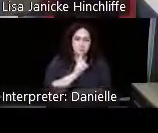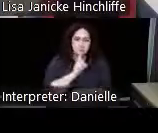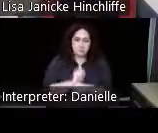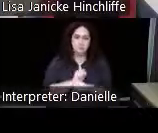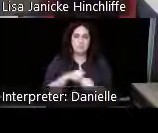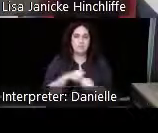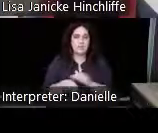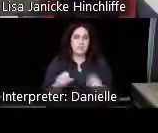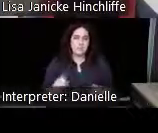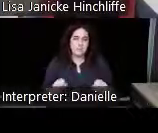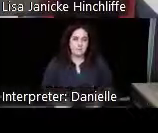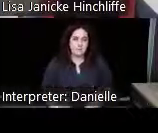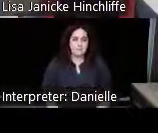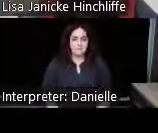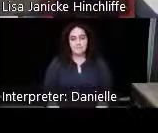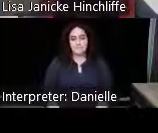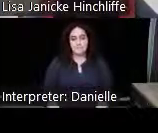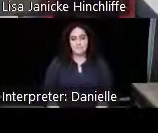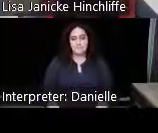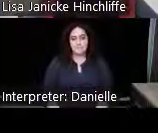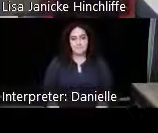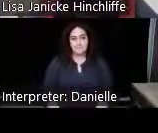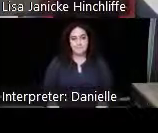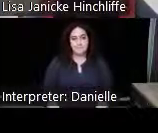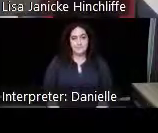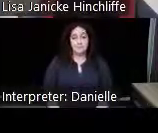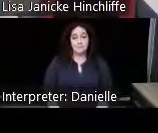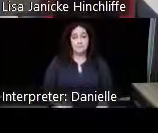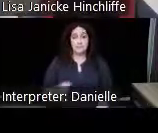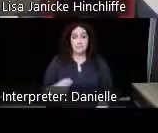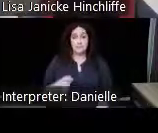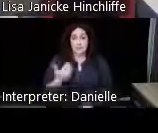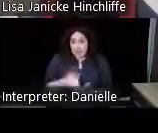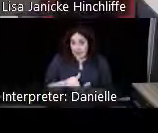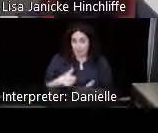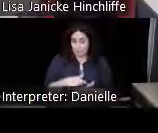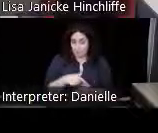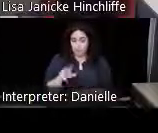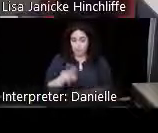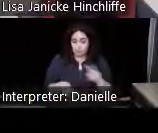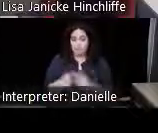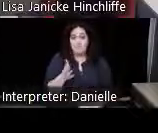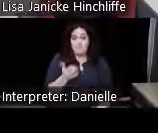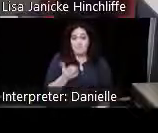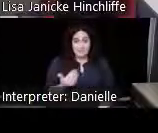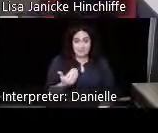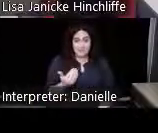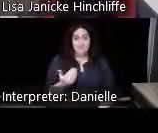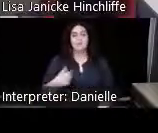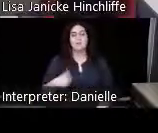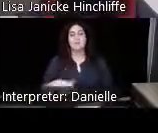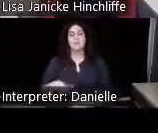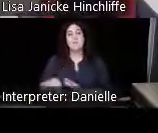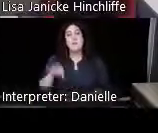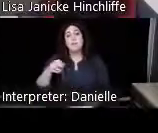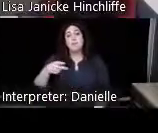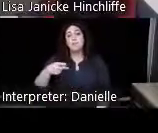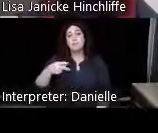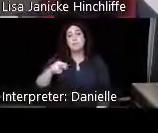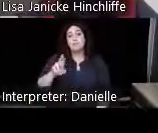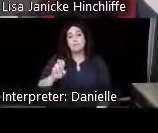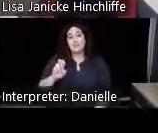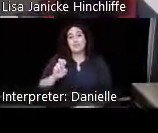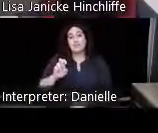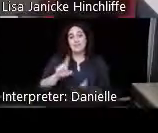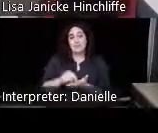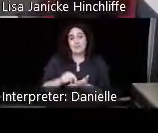We, in even just downloading 15, found some preprint PDFs where the entire